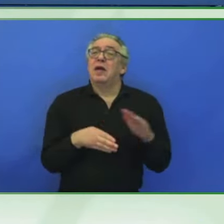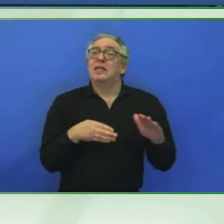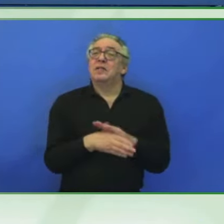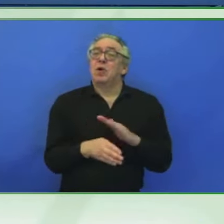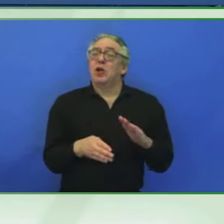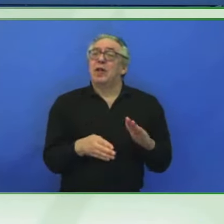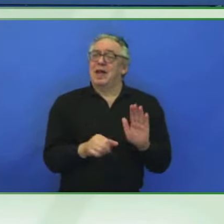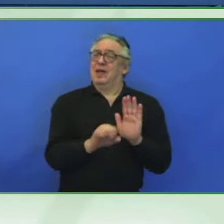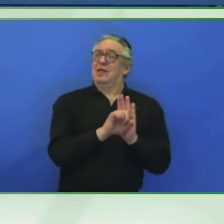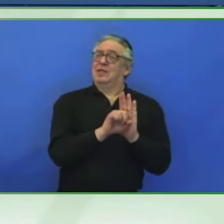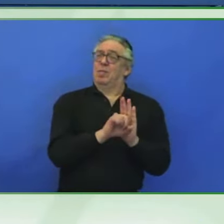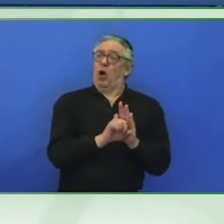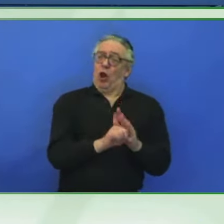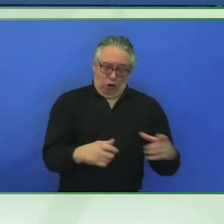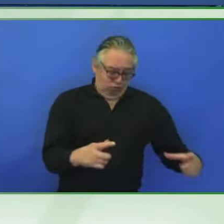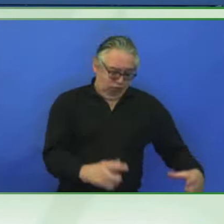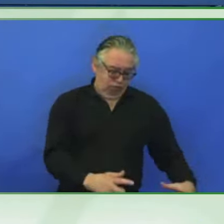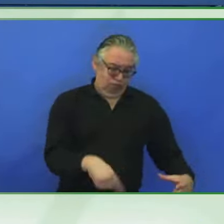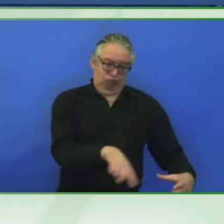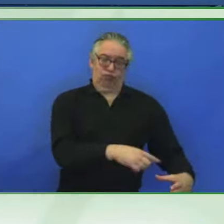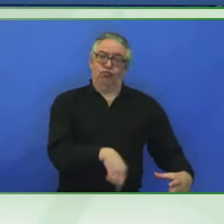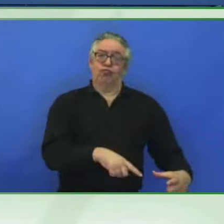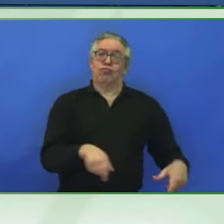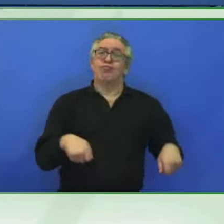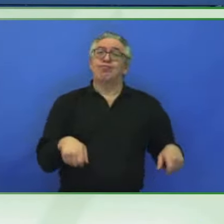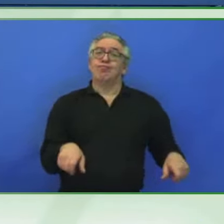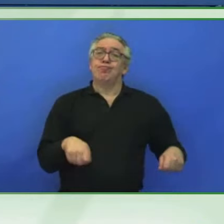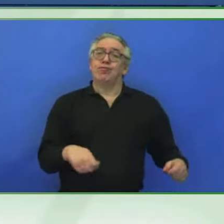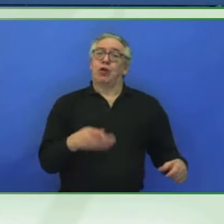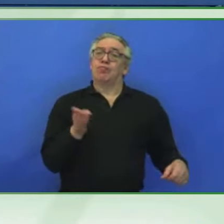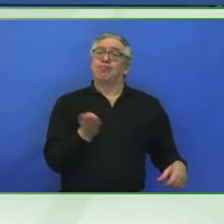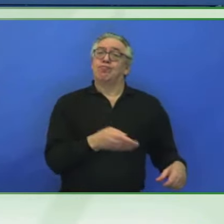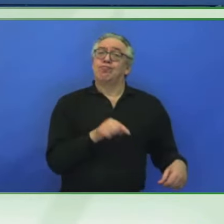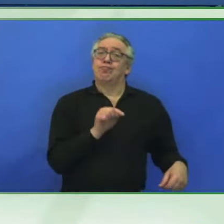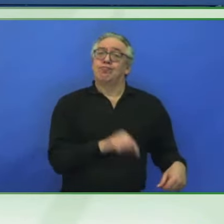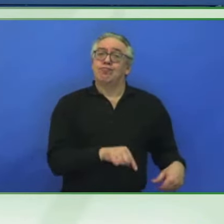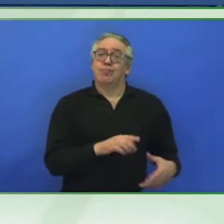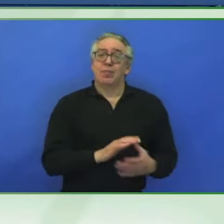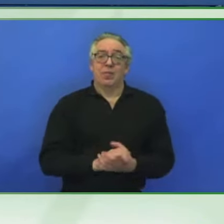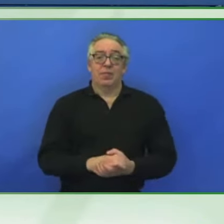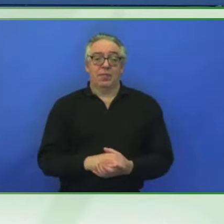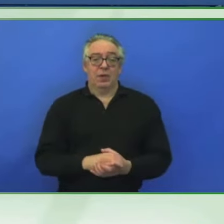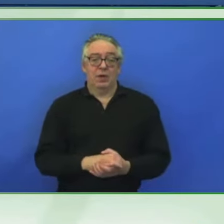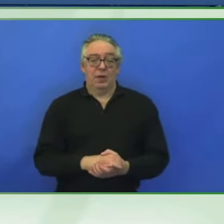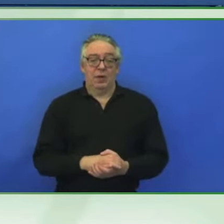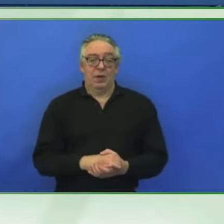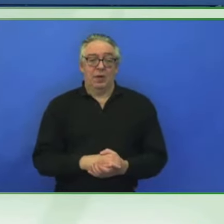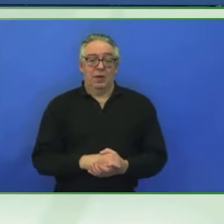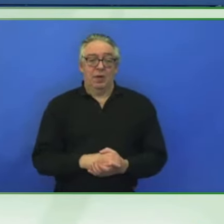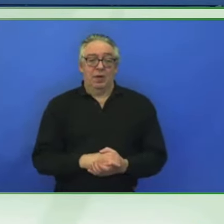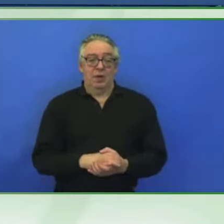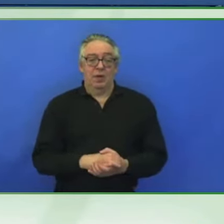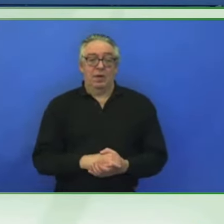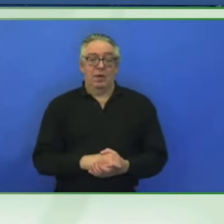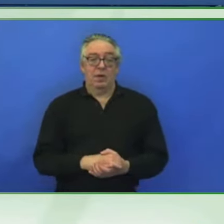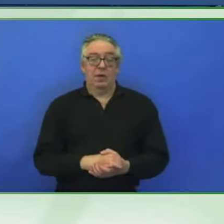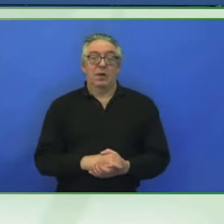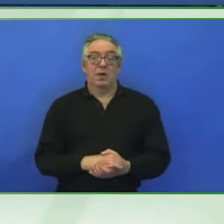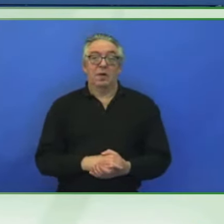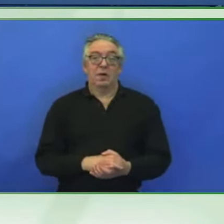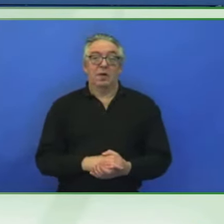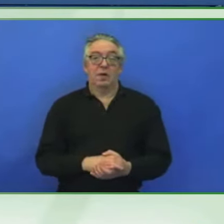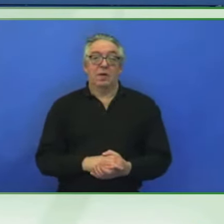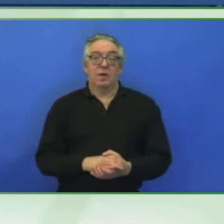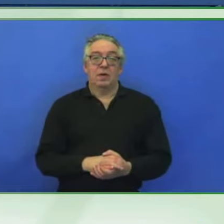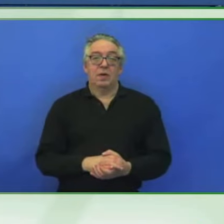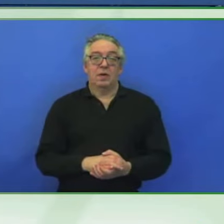reinforce its signature and guarantee preferential use. A magnetic induction loops system has